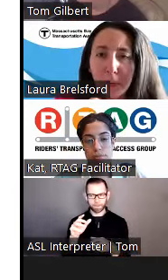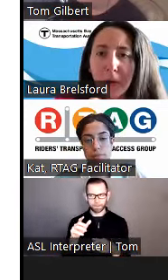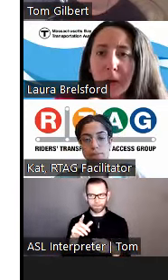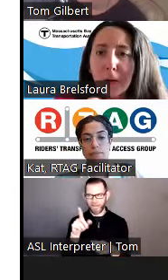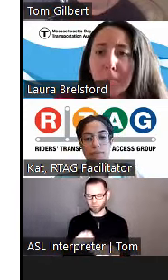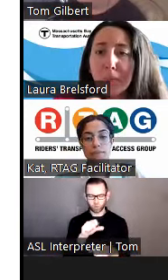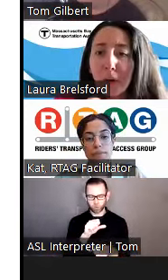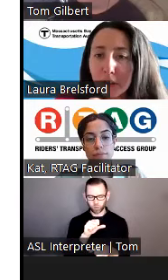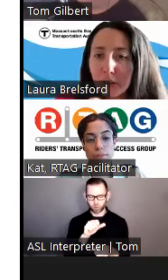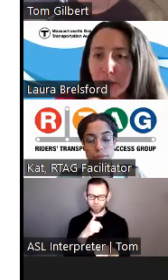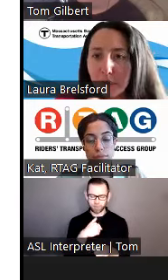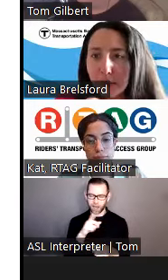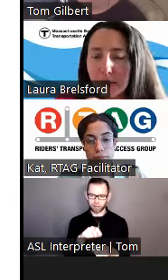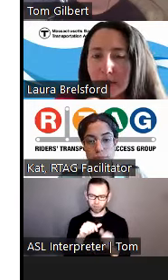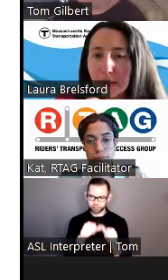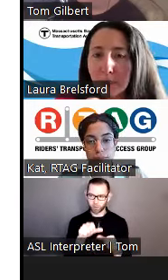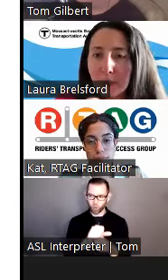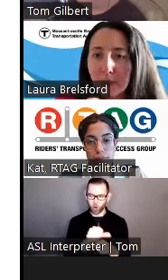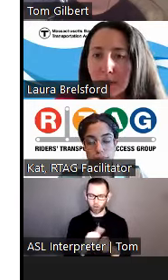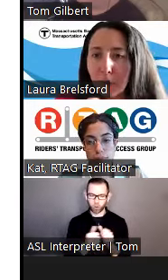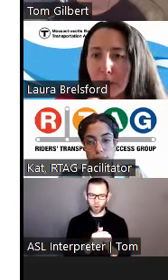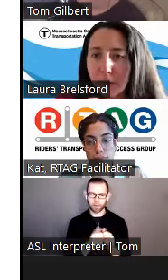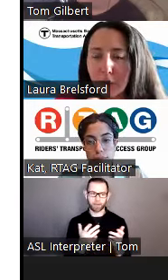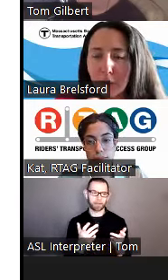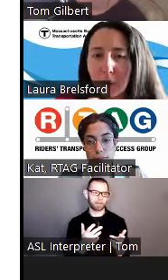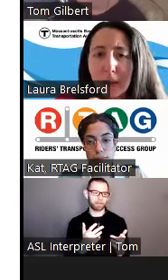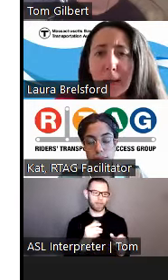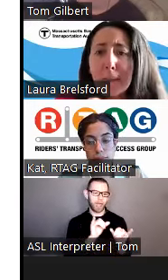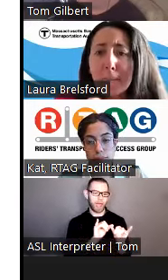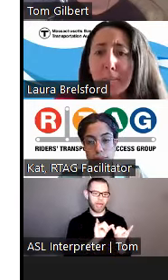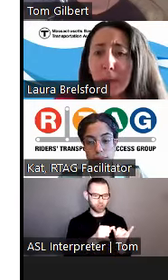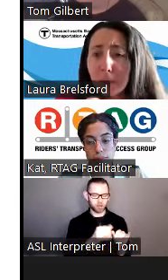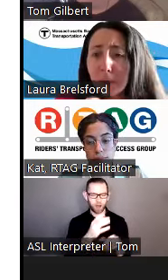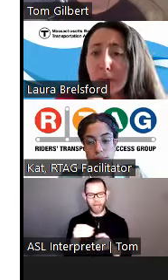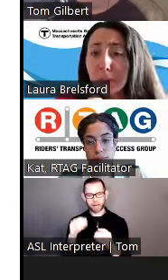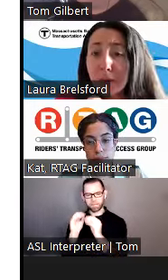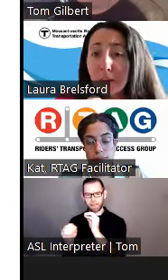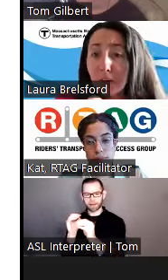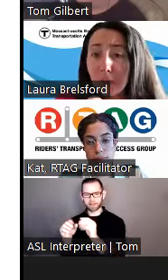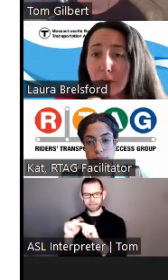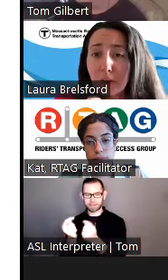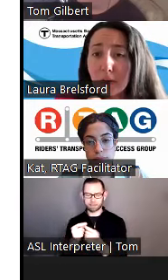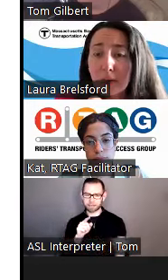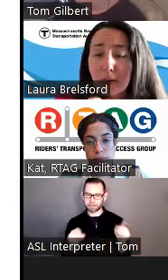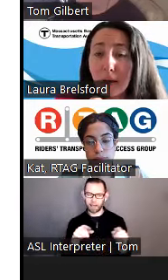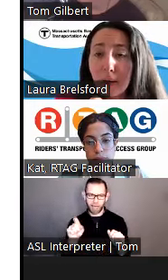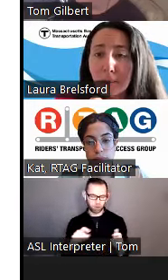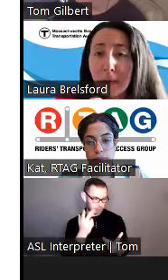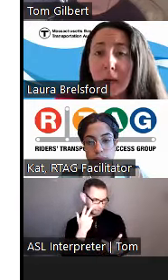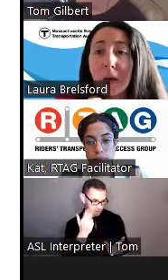our engineering and maintenance teams to see what we can do at these specific